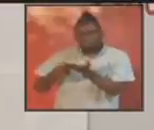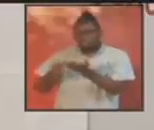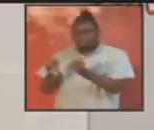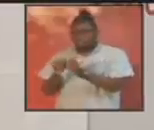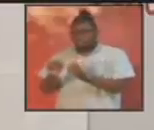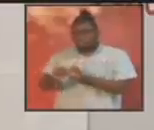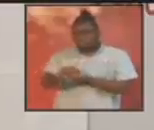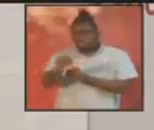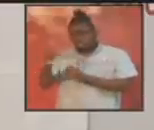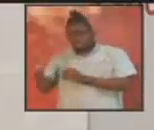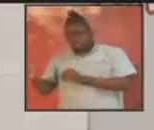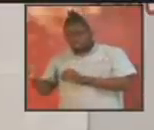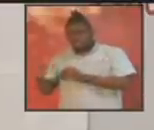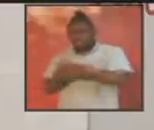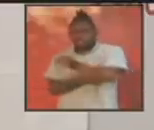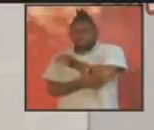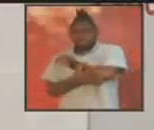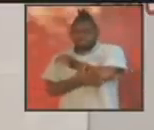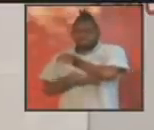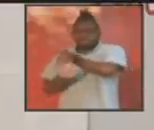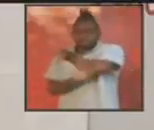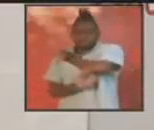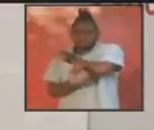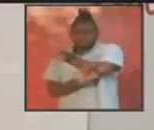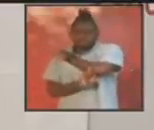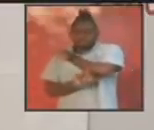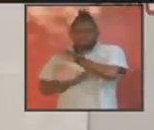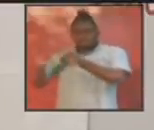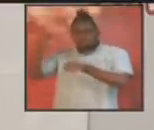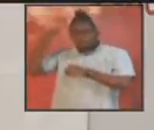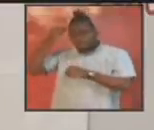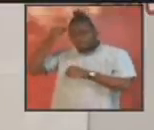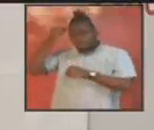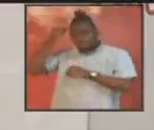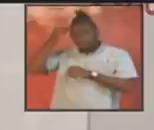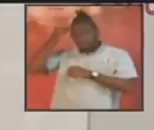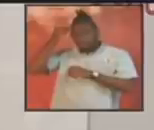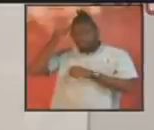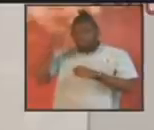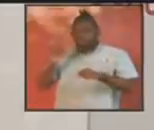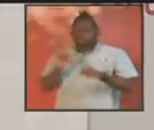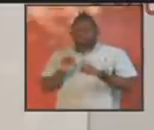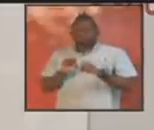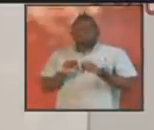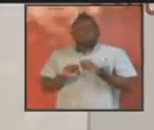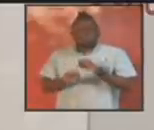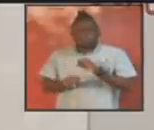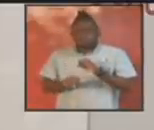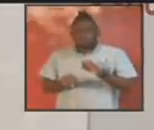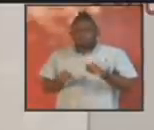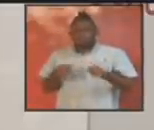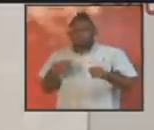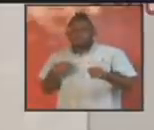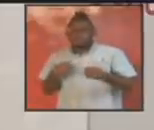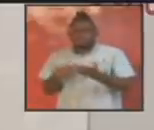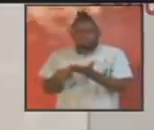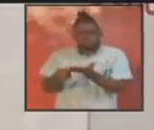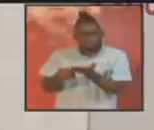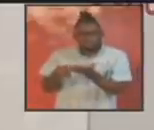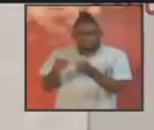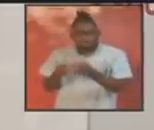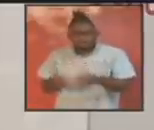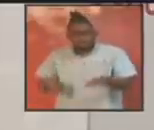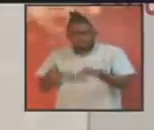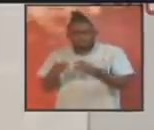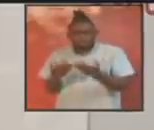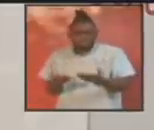bridging gaps, building relationships, and intervening on matters of importance to the government and people of